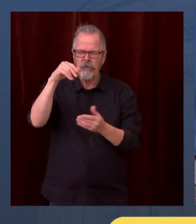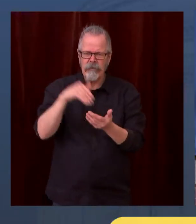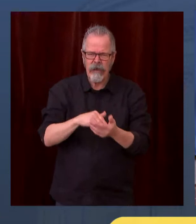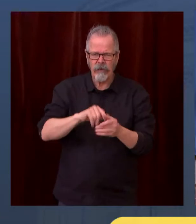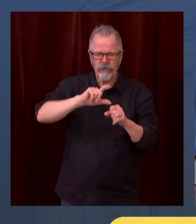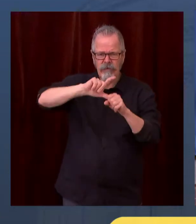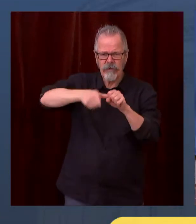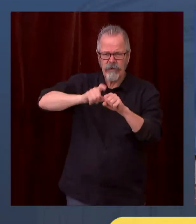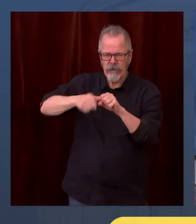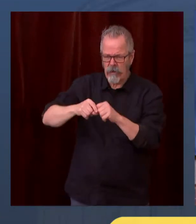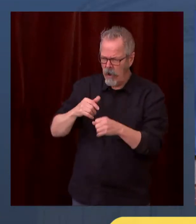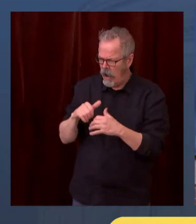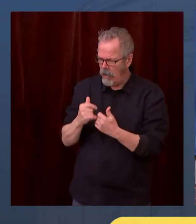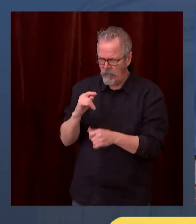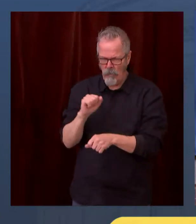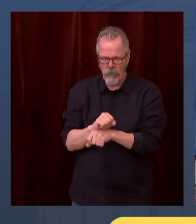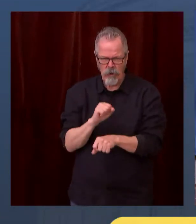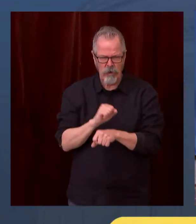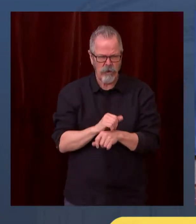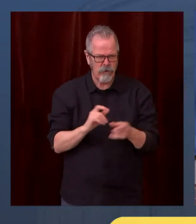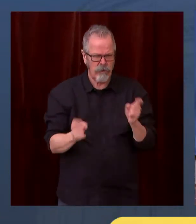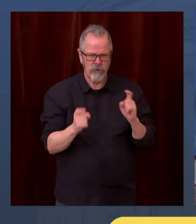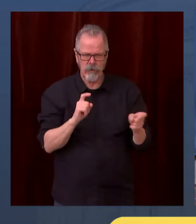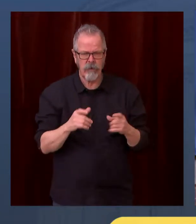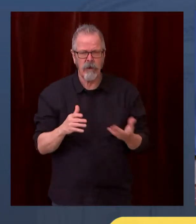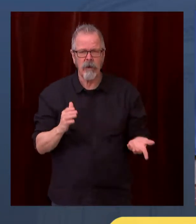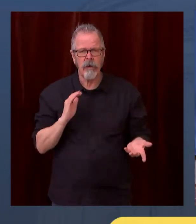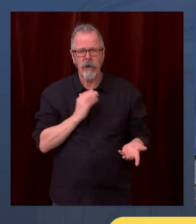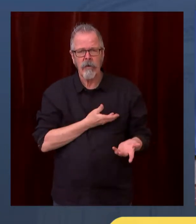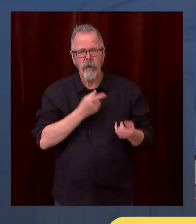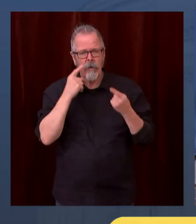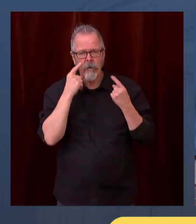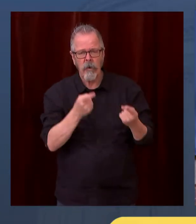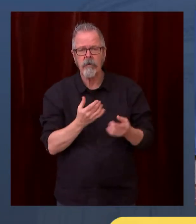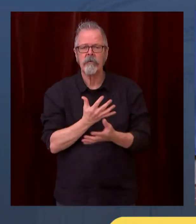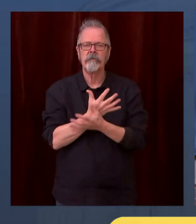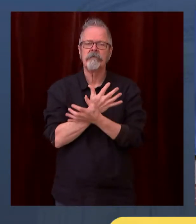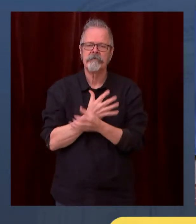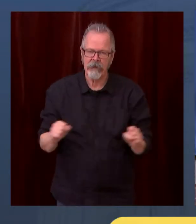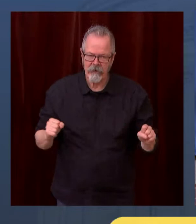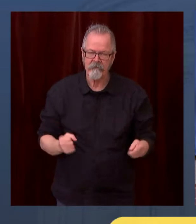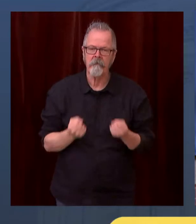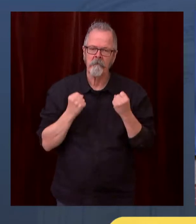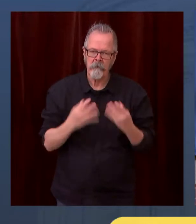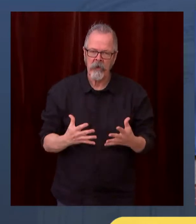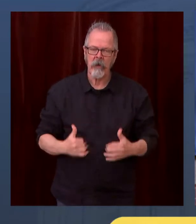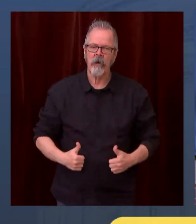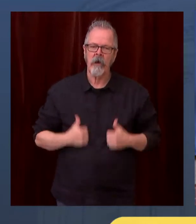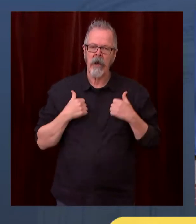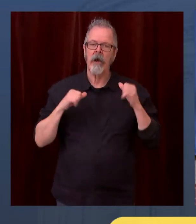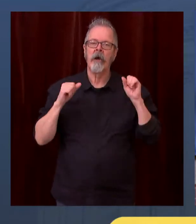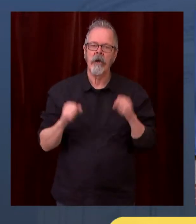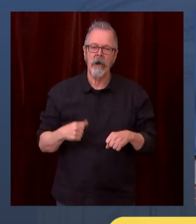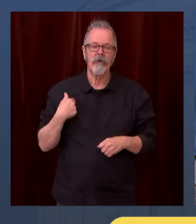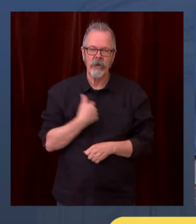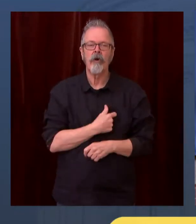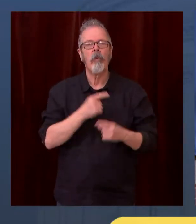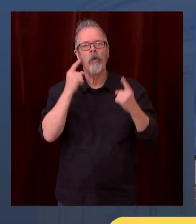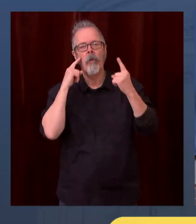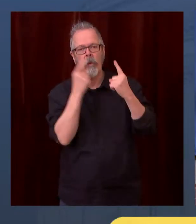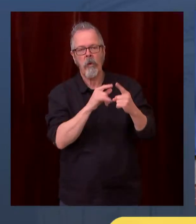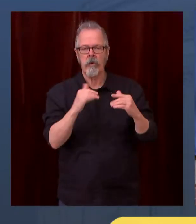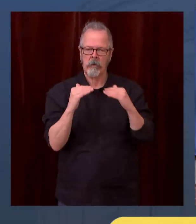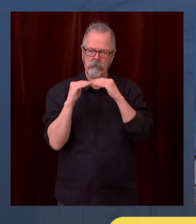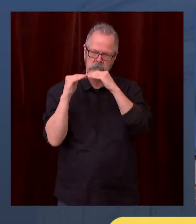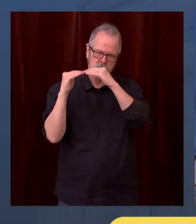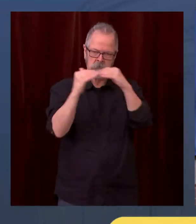As far as allocation, the general goal is to save as many lives in the state of Washington in the fairest way possible, in the quickest